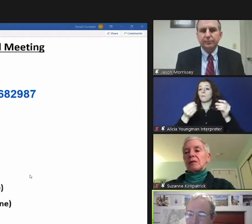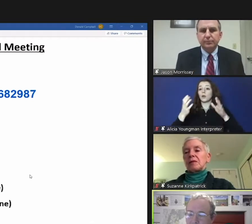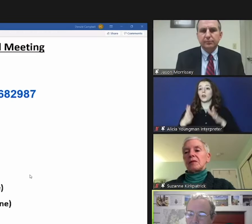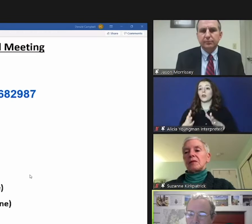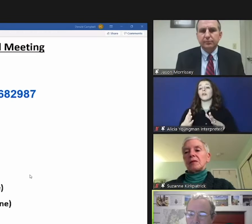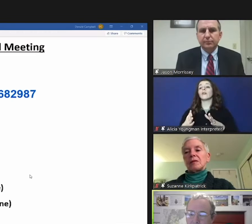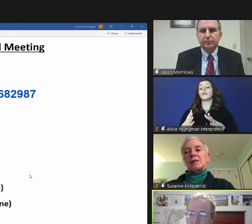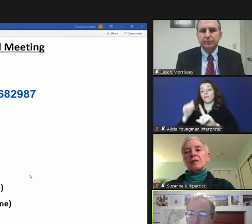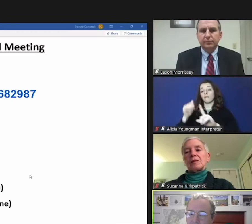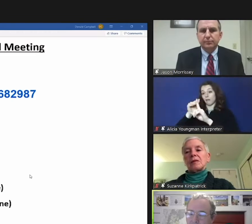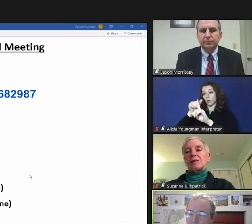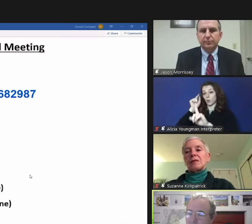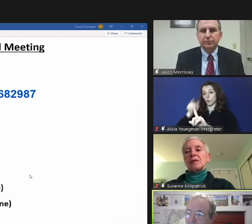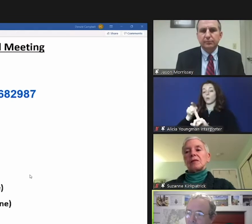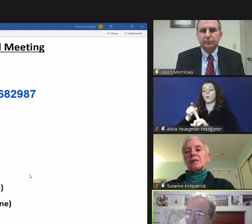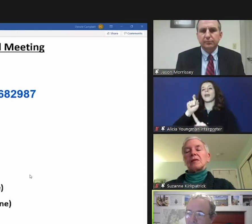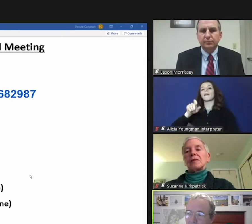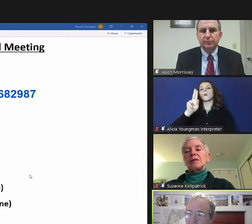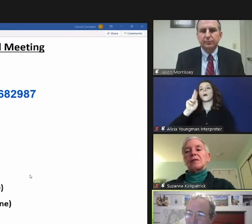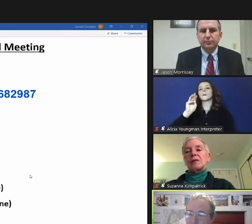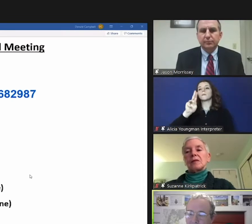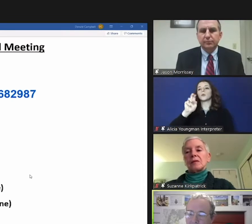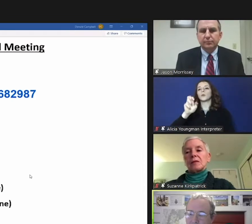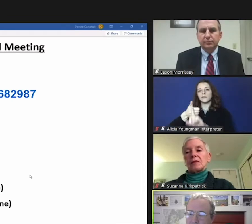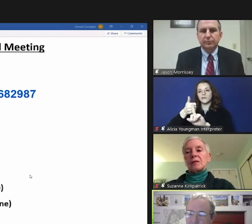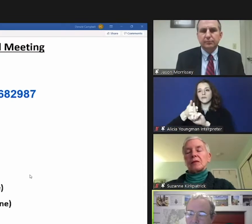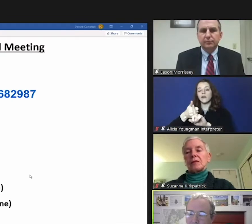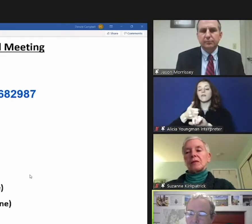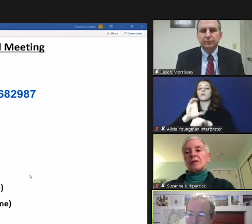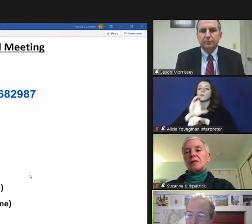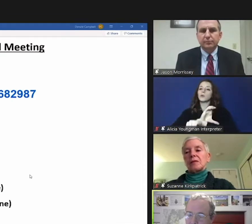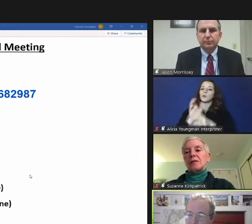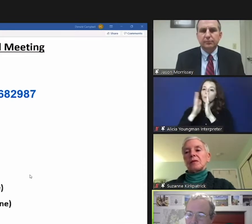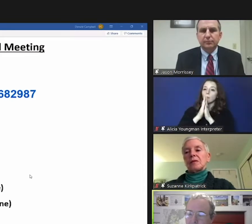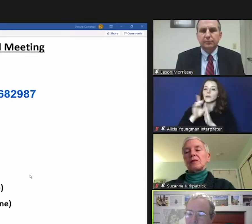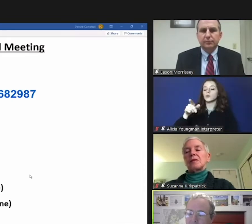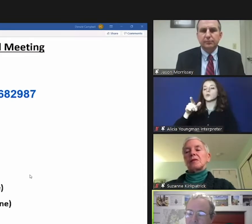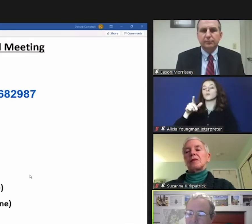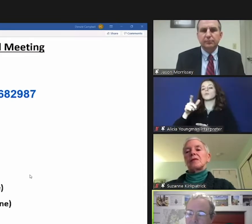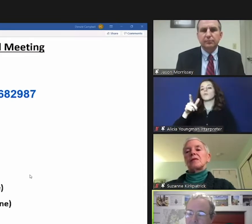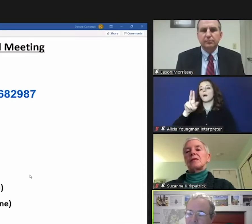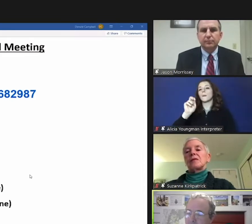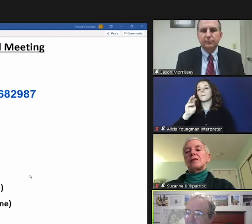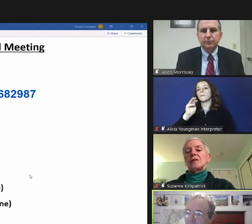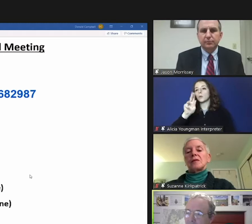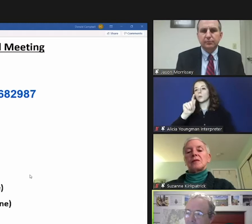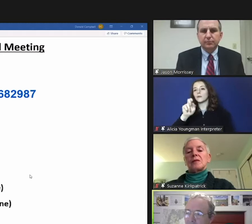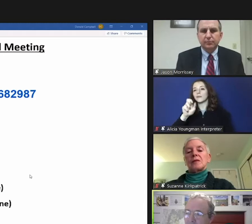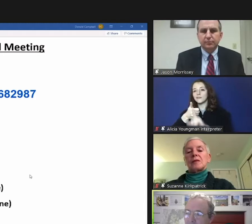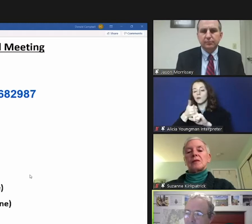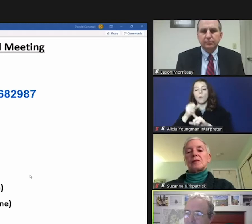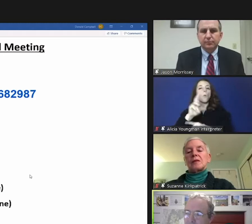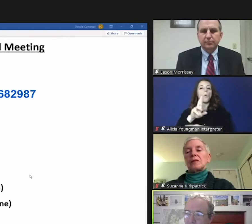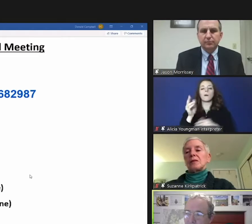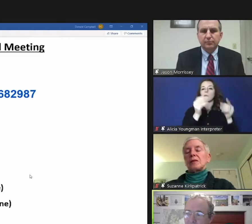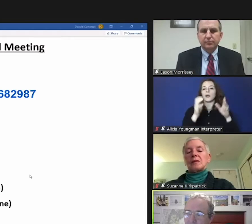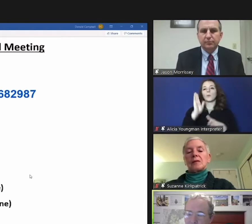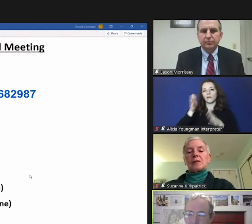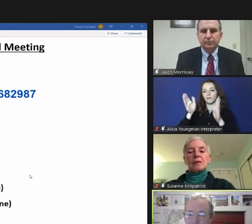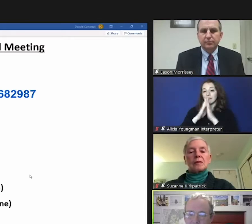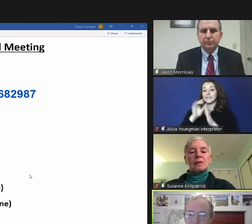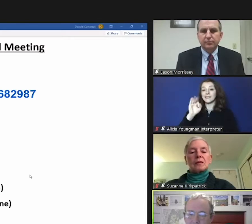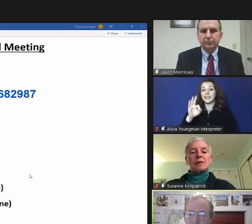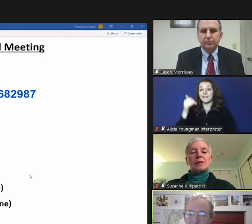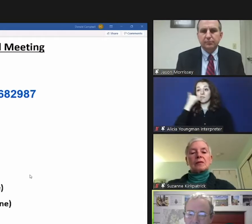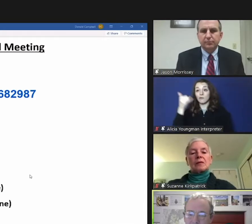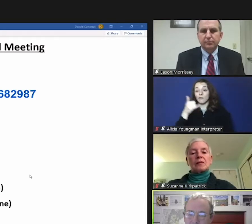unmute yourself. So either your computer will ask you to unmute yourself, or the moderator will. If you're on the telephone, press *6